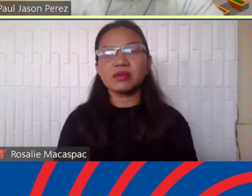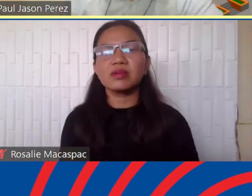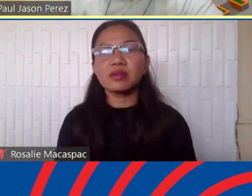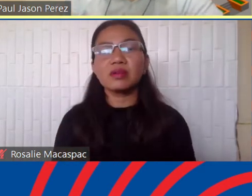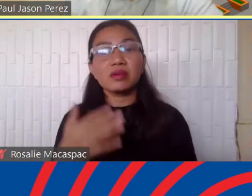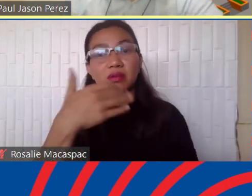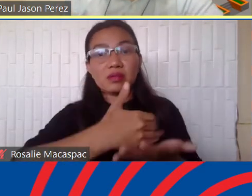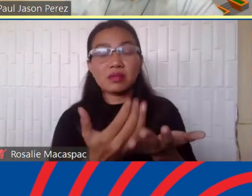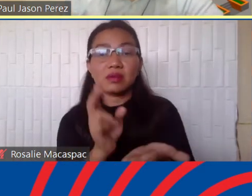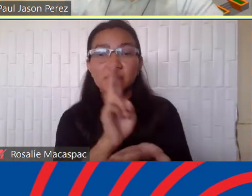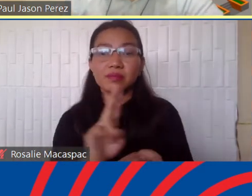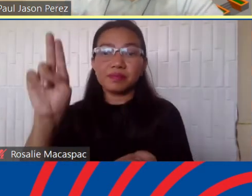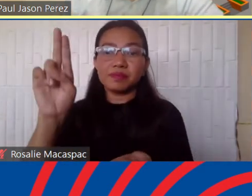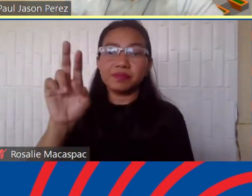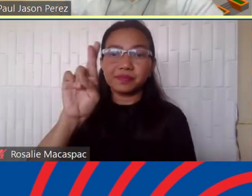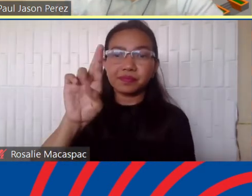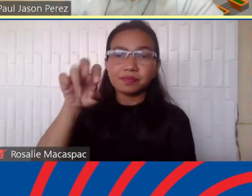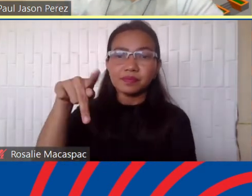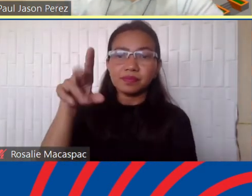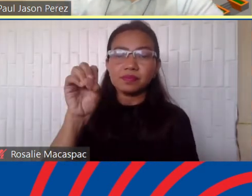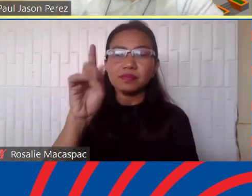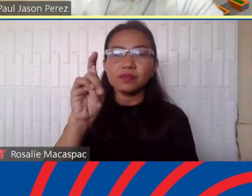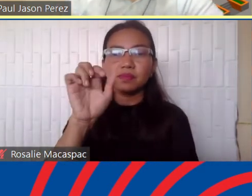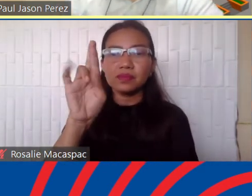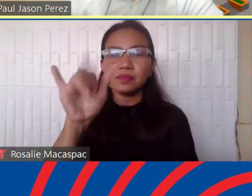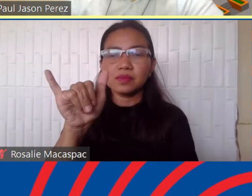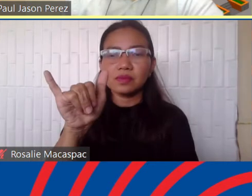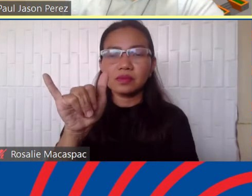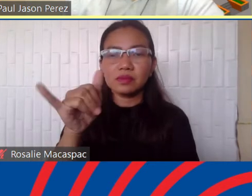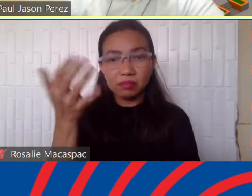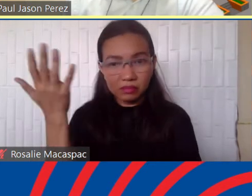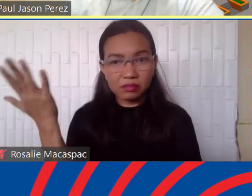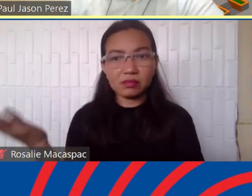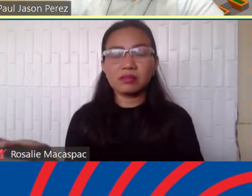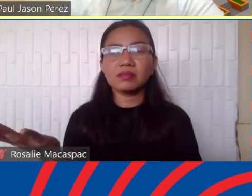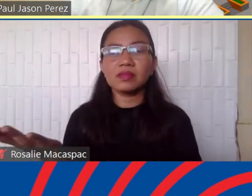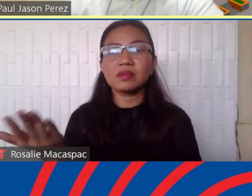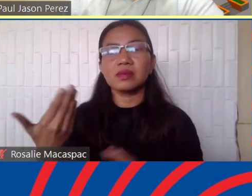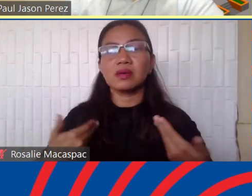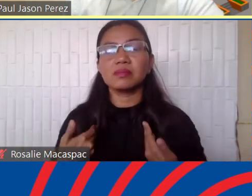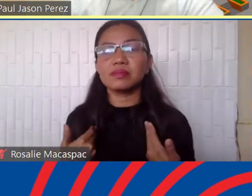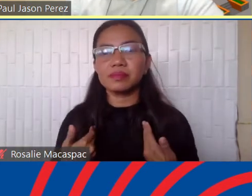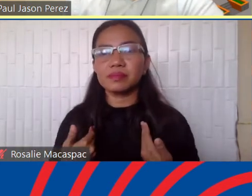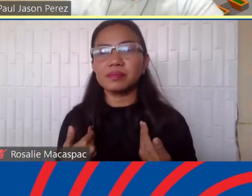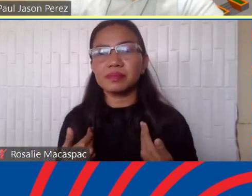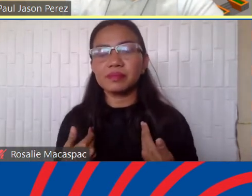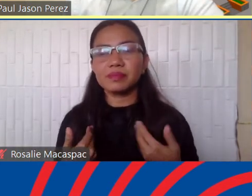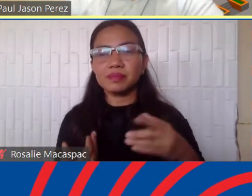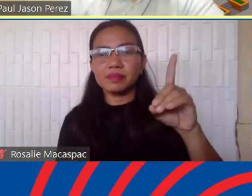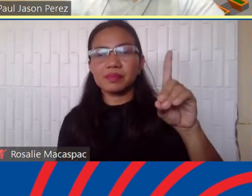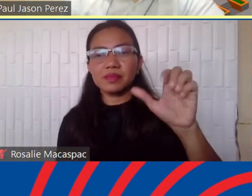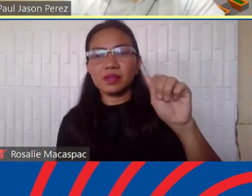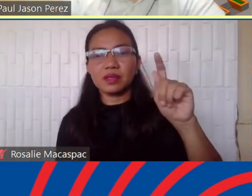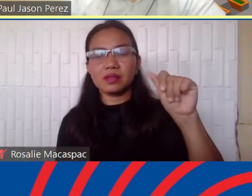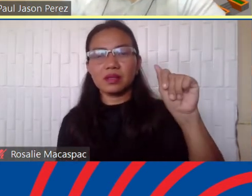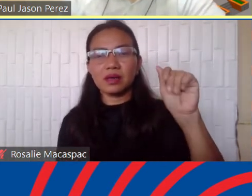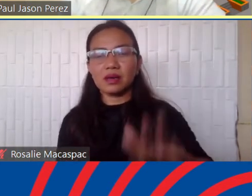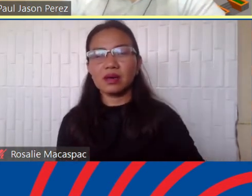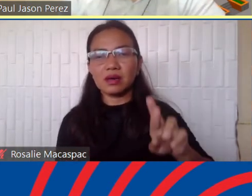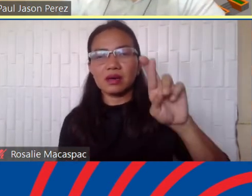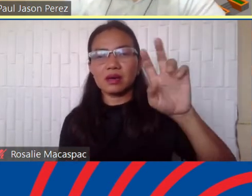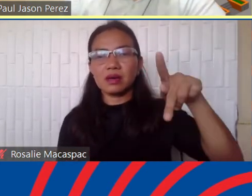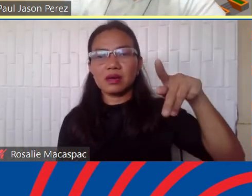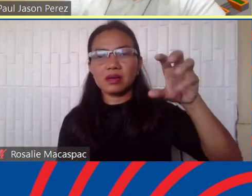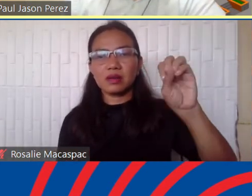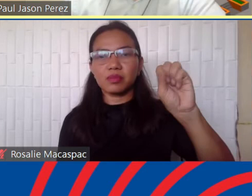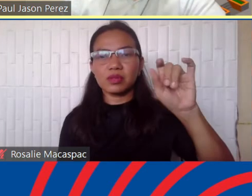university repositories out there that may have data repositories. Currently in